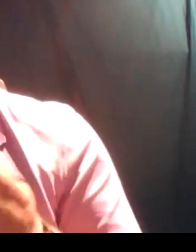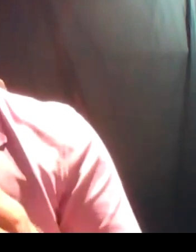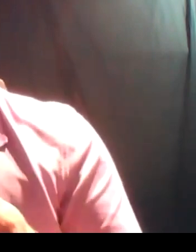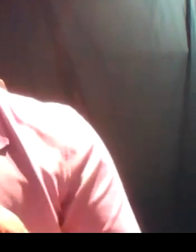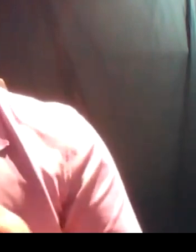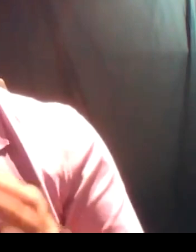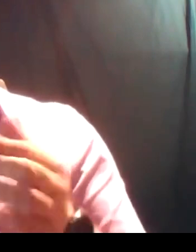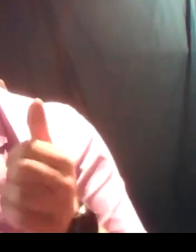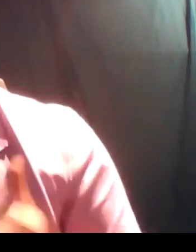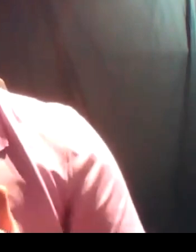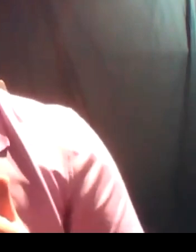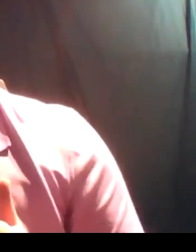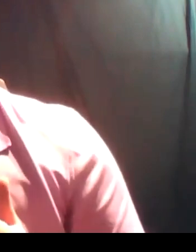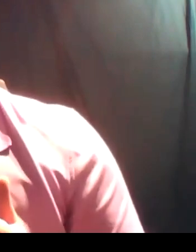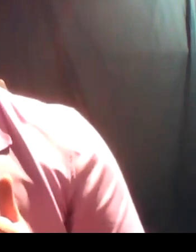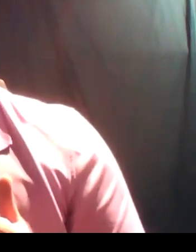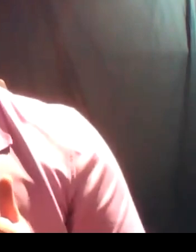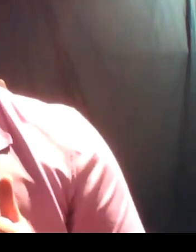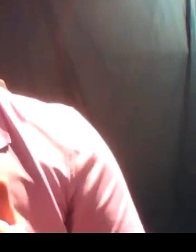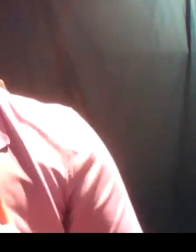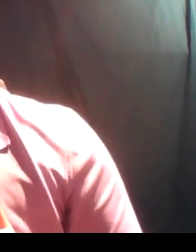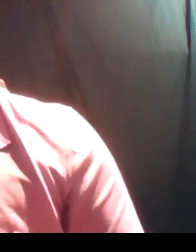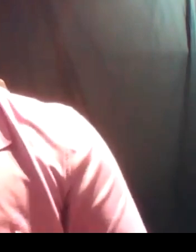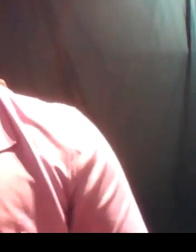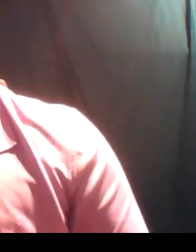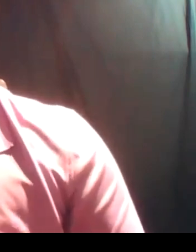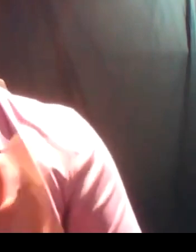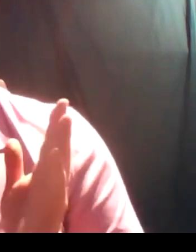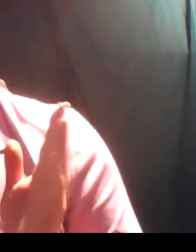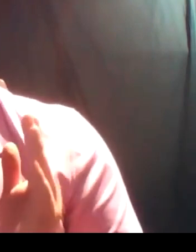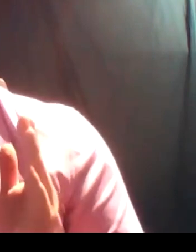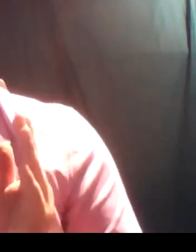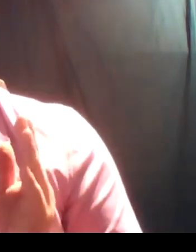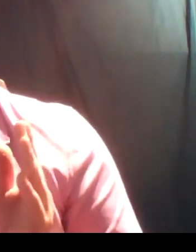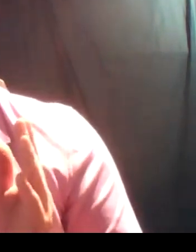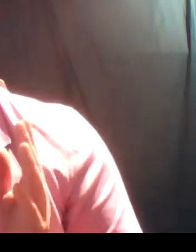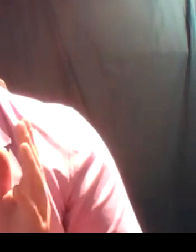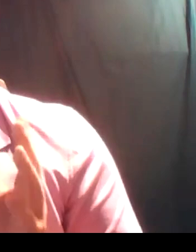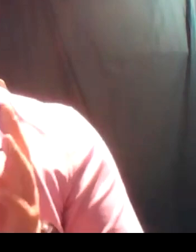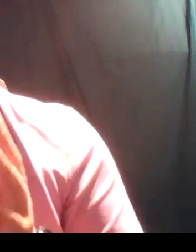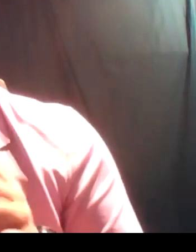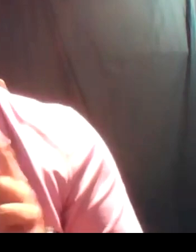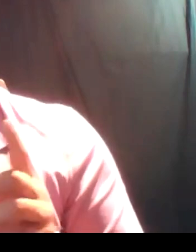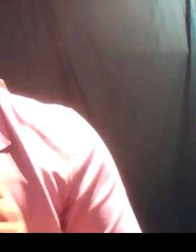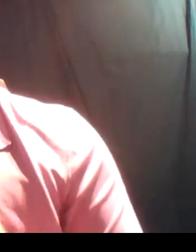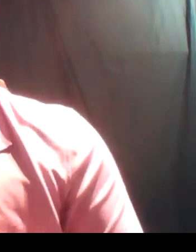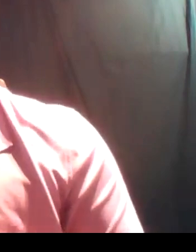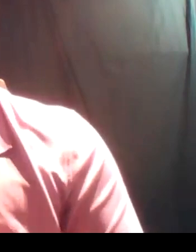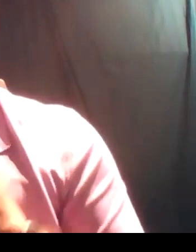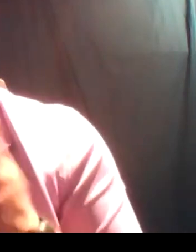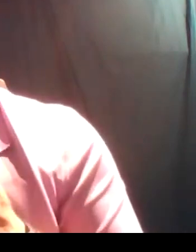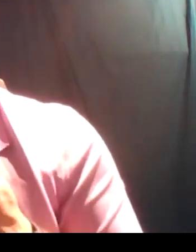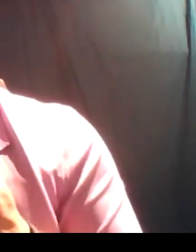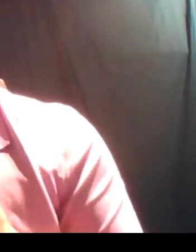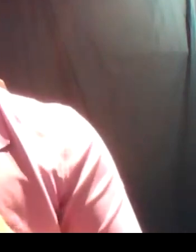and dementia and these transitions. Hopefully something coming out of the master plan process. But I think that